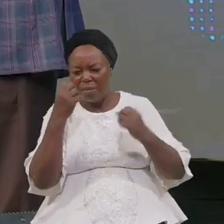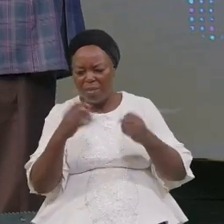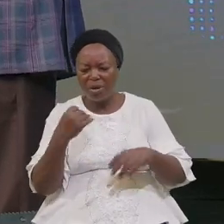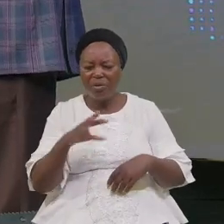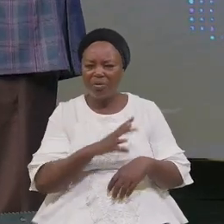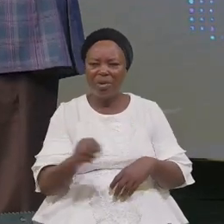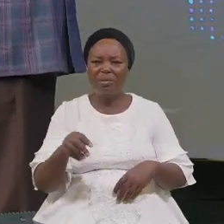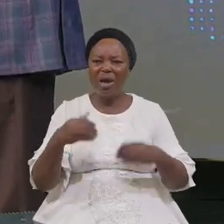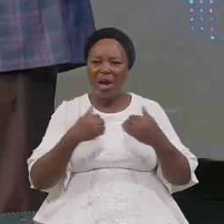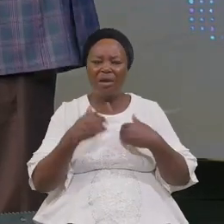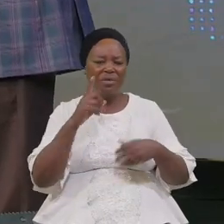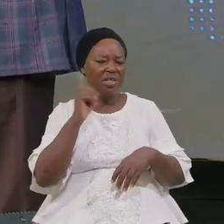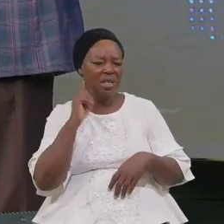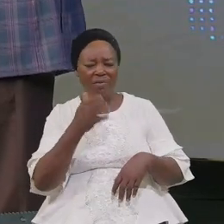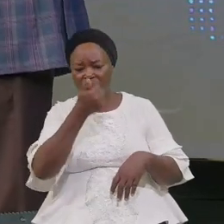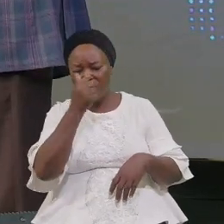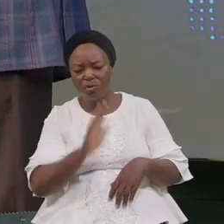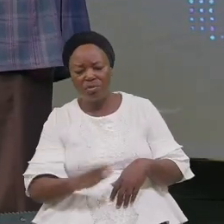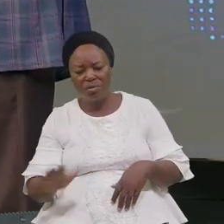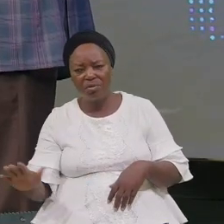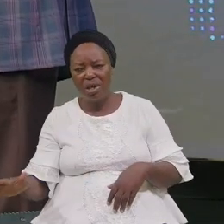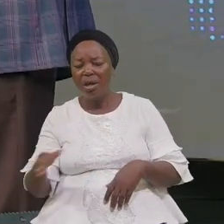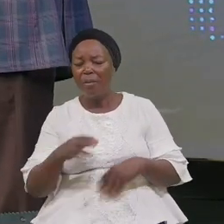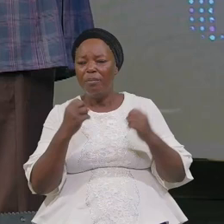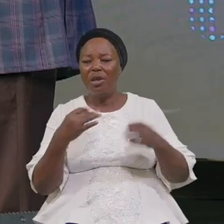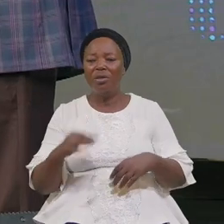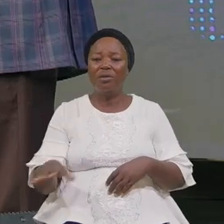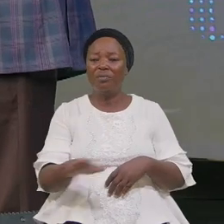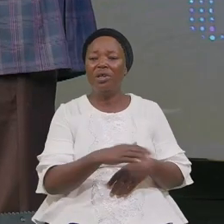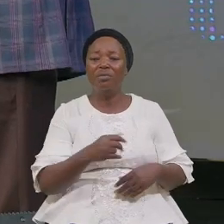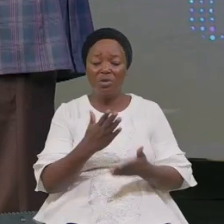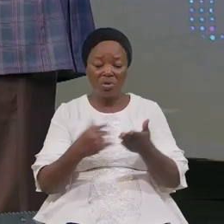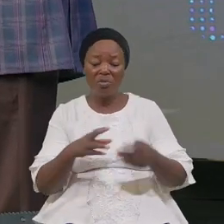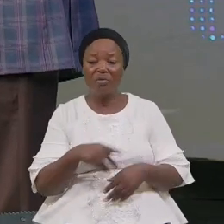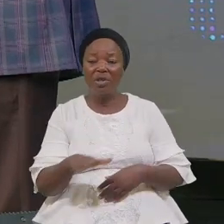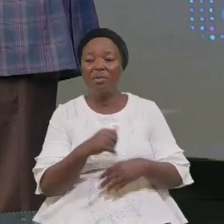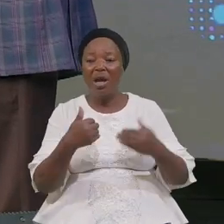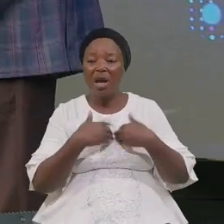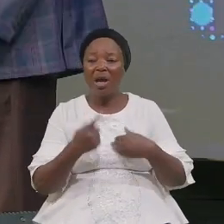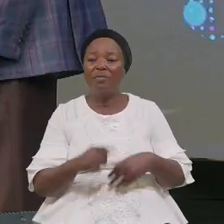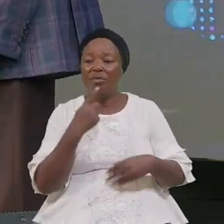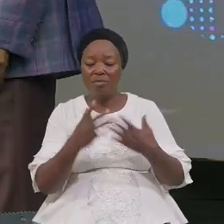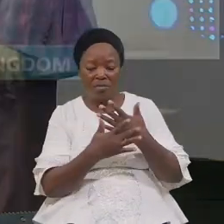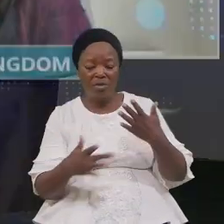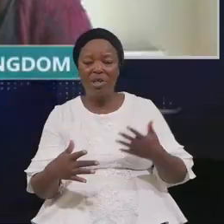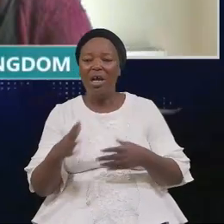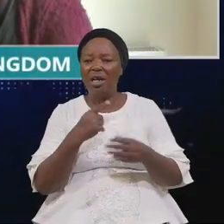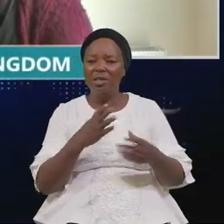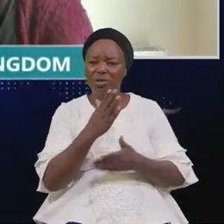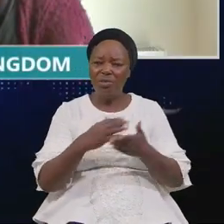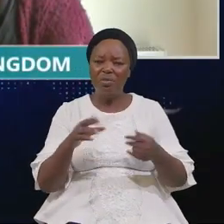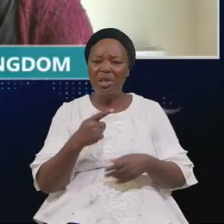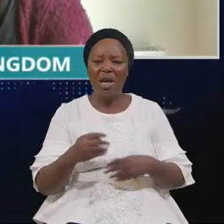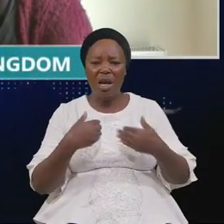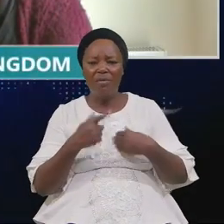having deaf and dumb children, many of them, some of them having issue of blood, some of them having